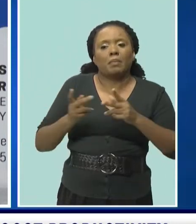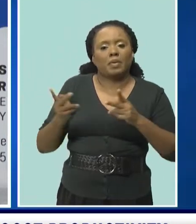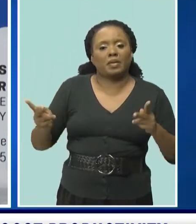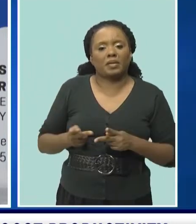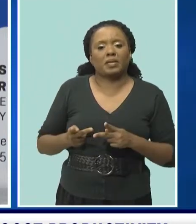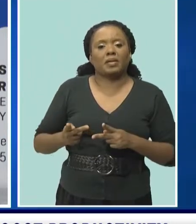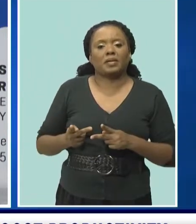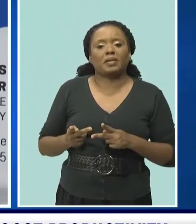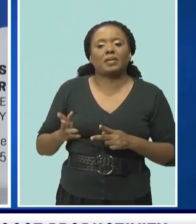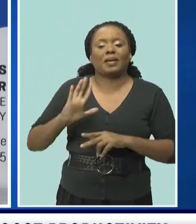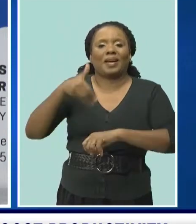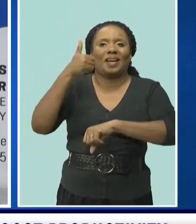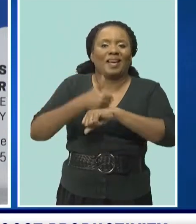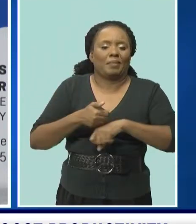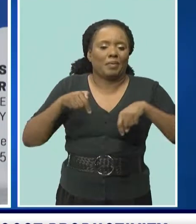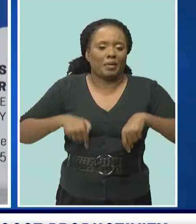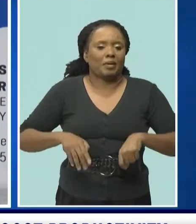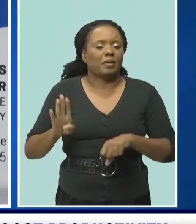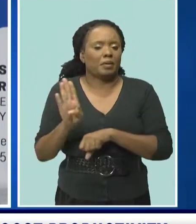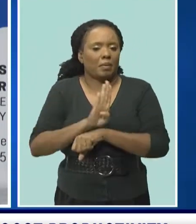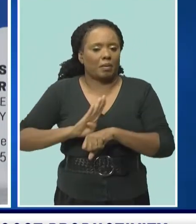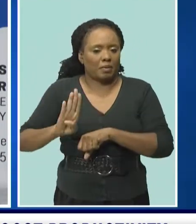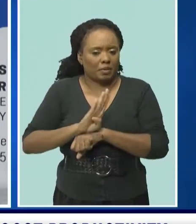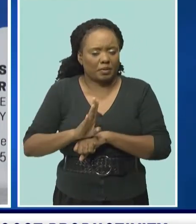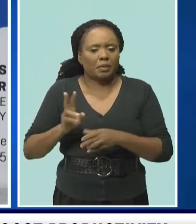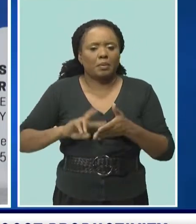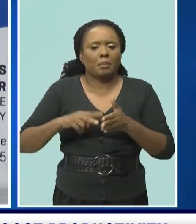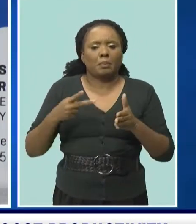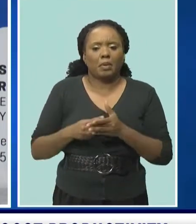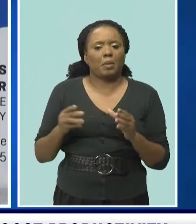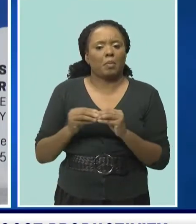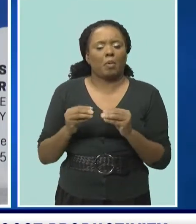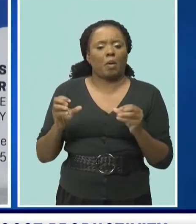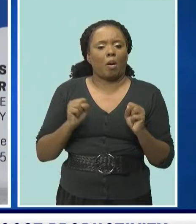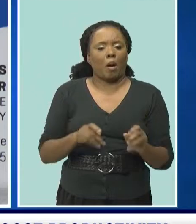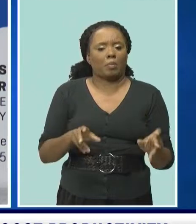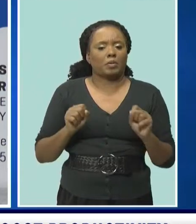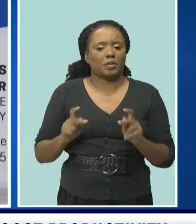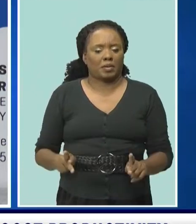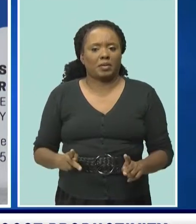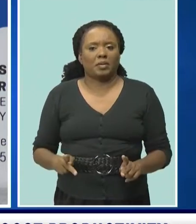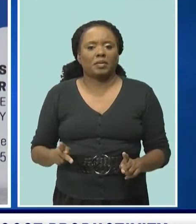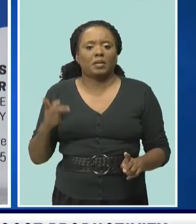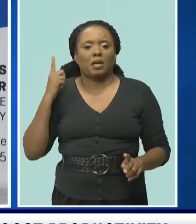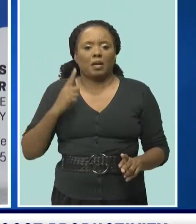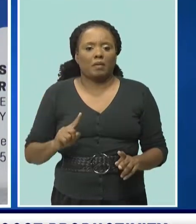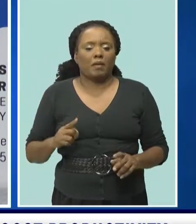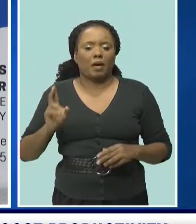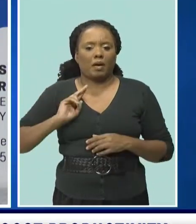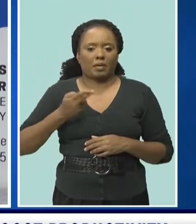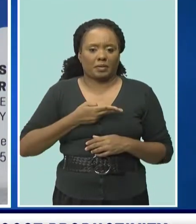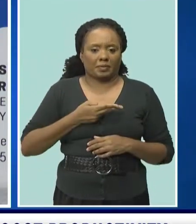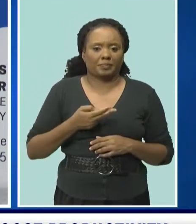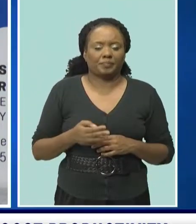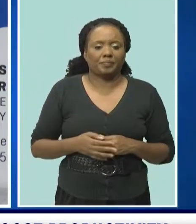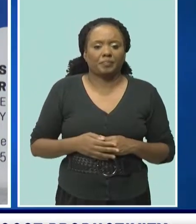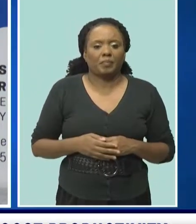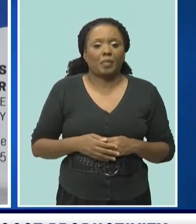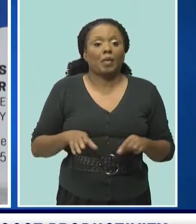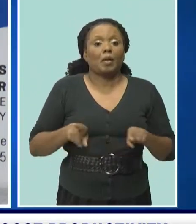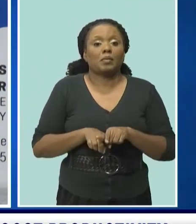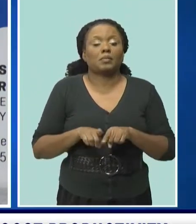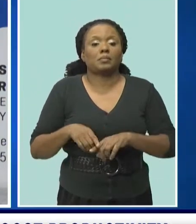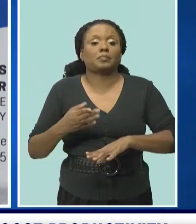us to be able to create opportunities for Barbadians for other types of high value added work, while at the same time boosting